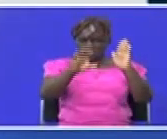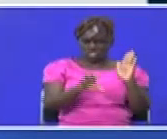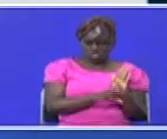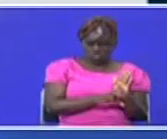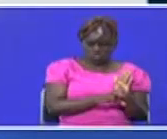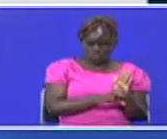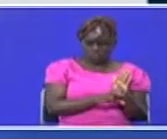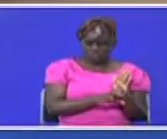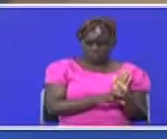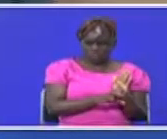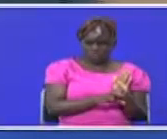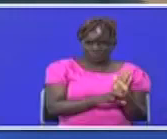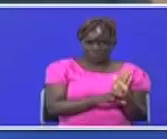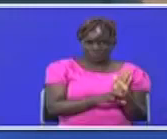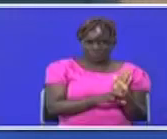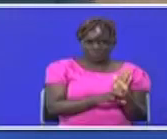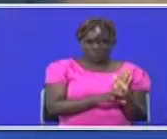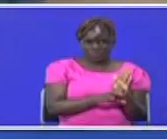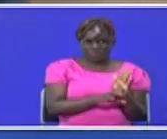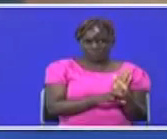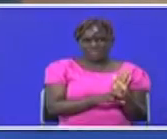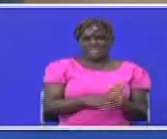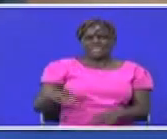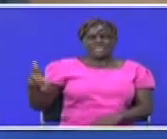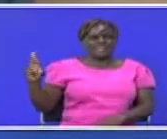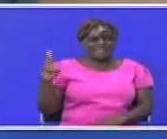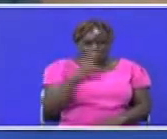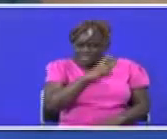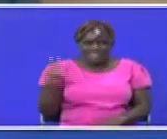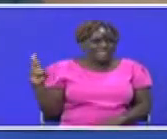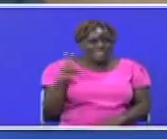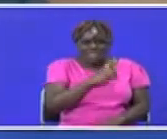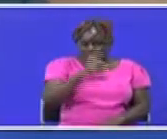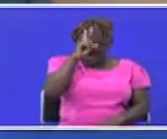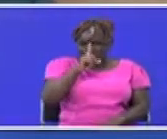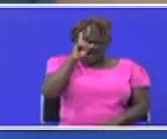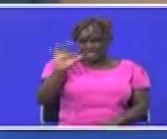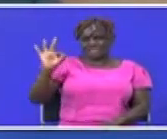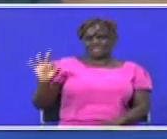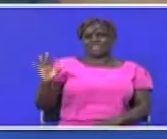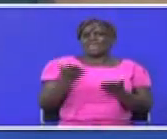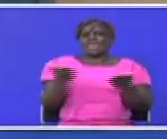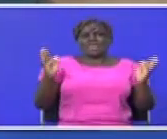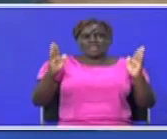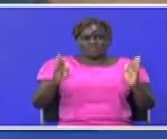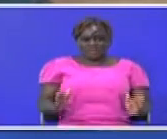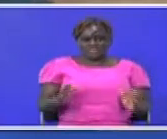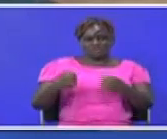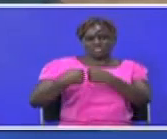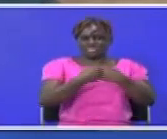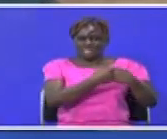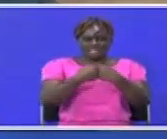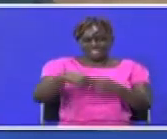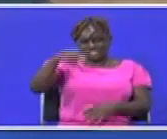dispensation." End quote. It is extremely dangerous for anybody to challenge